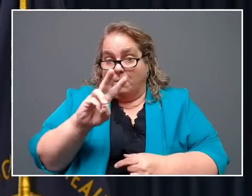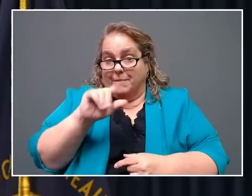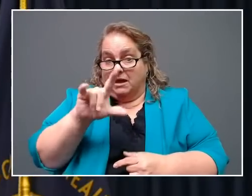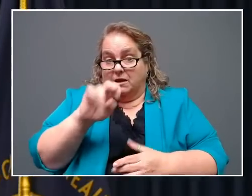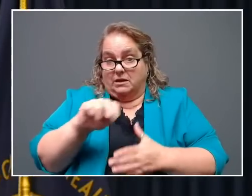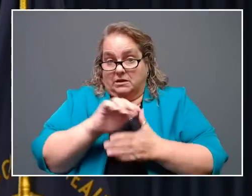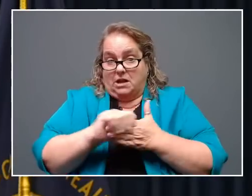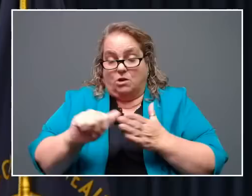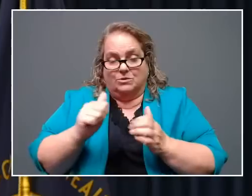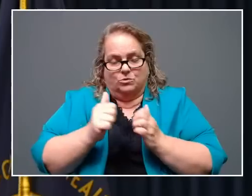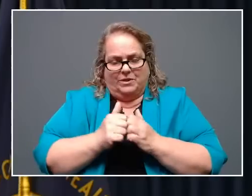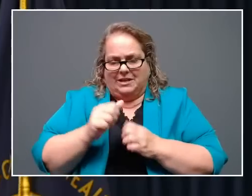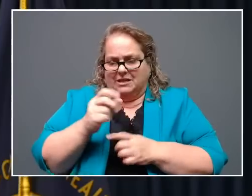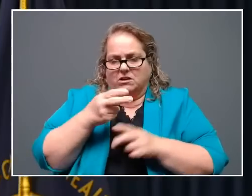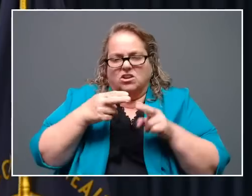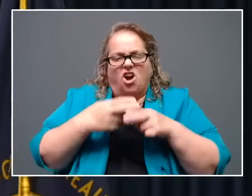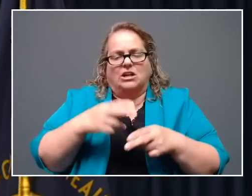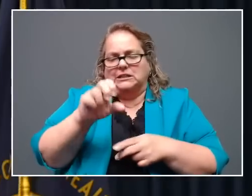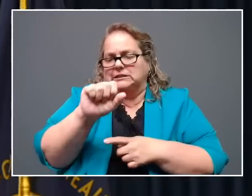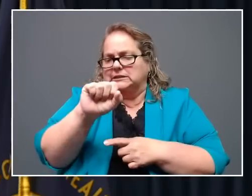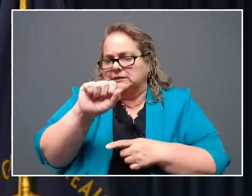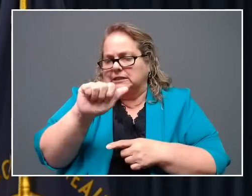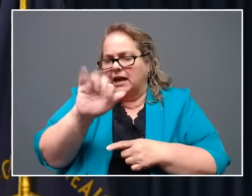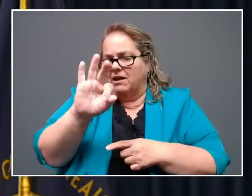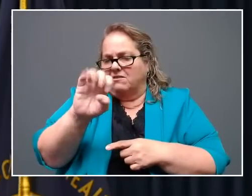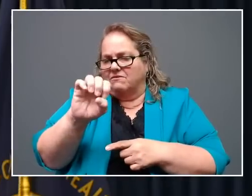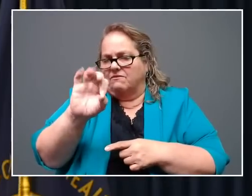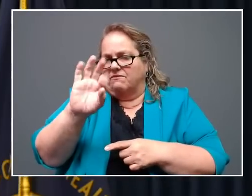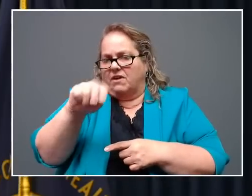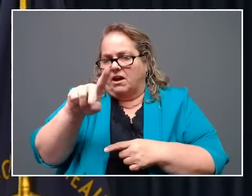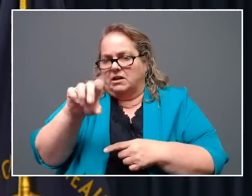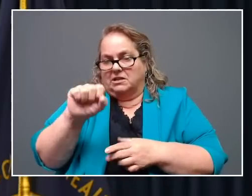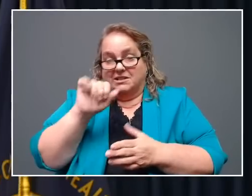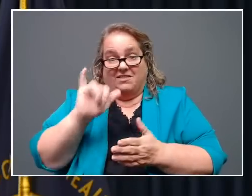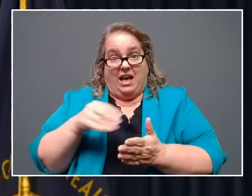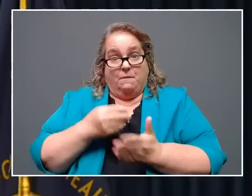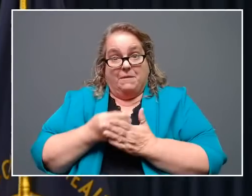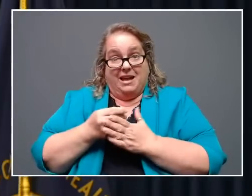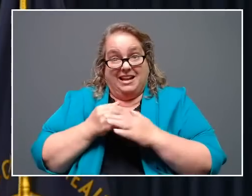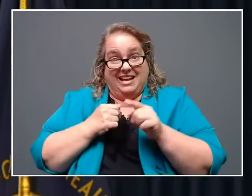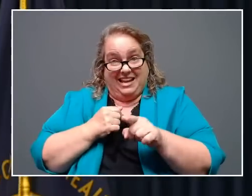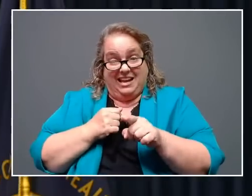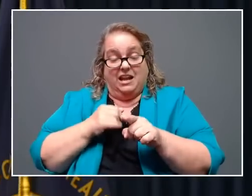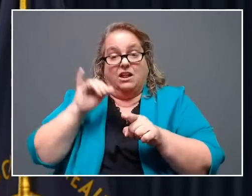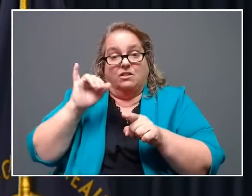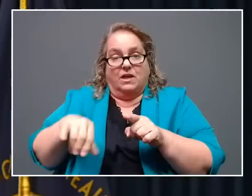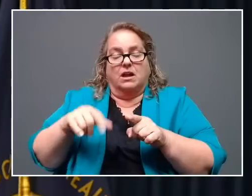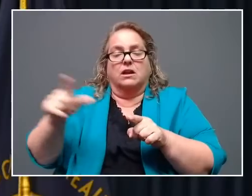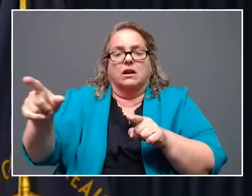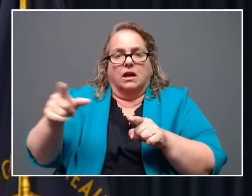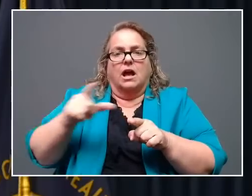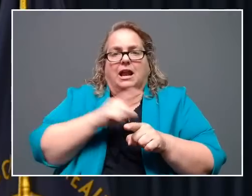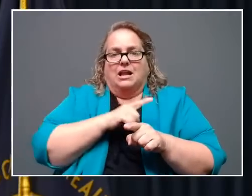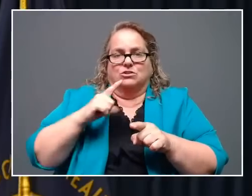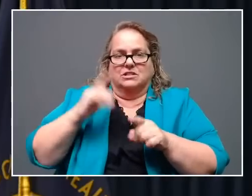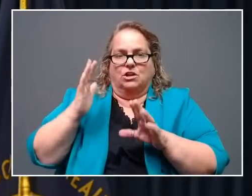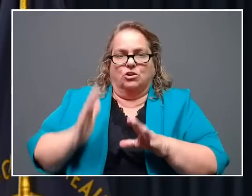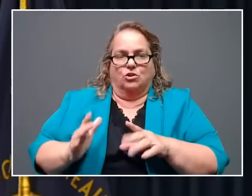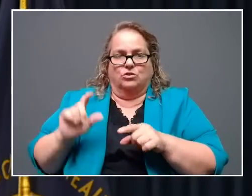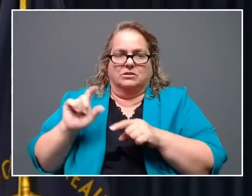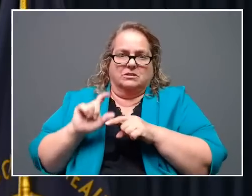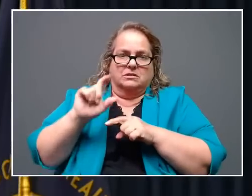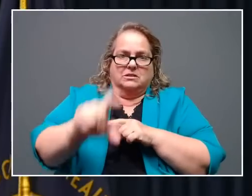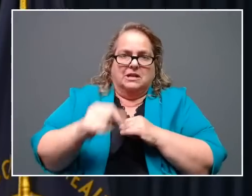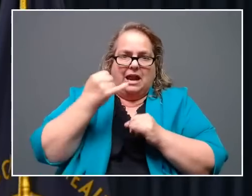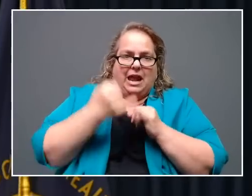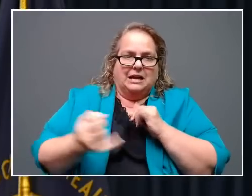to communities in Western Kentucky. Remember, these are the funds appropriated by the General Assembly, ultimately opened up on the last day, that